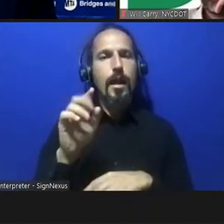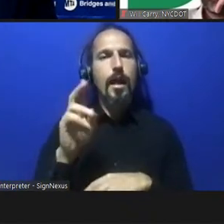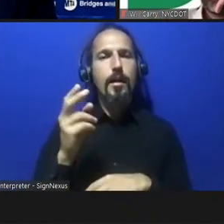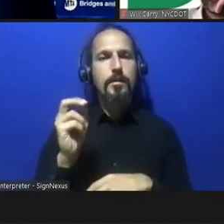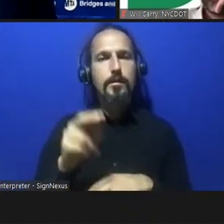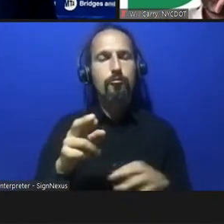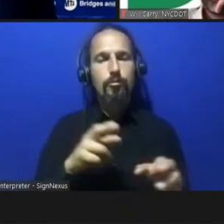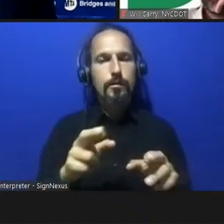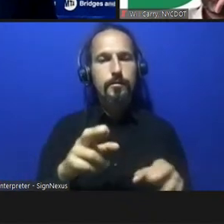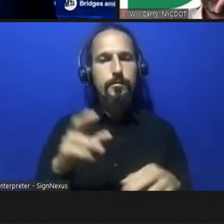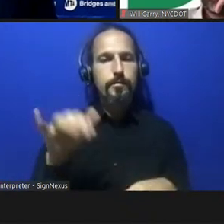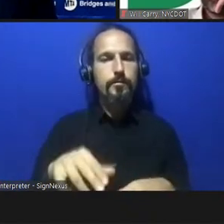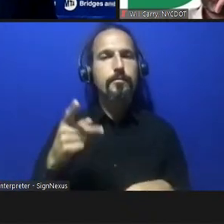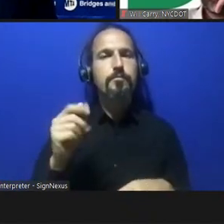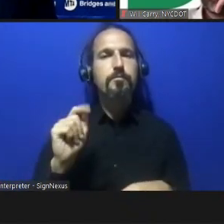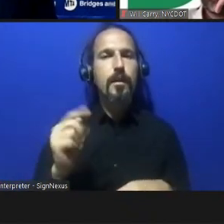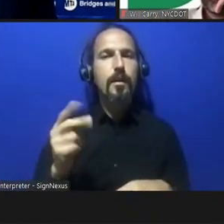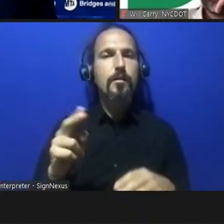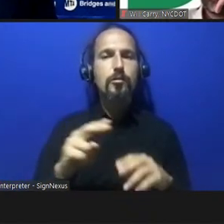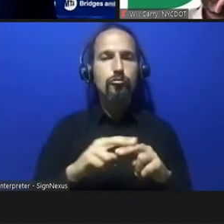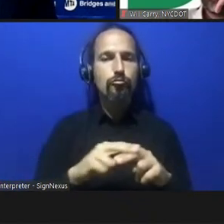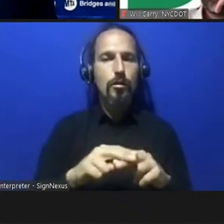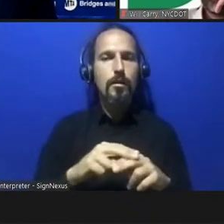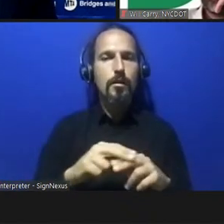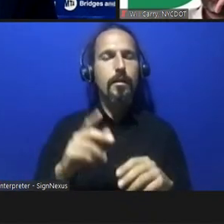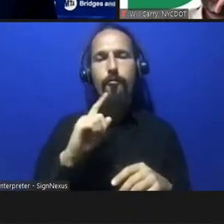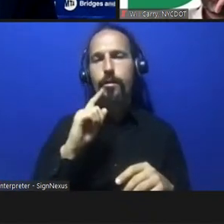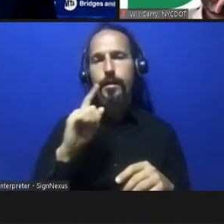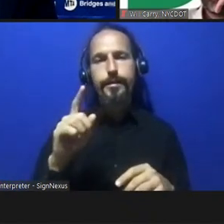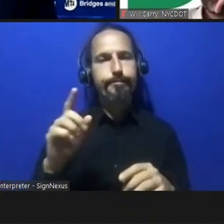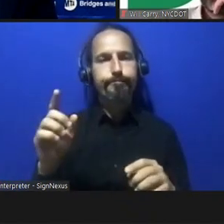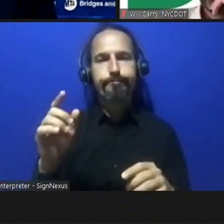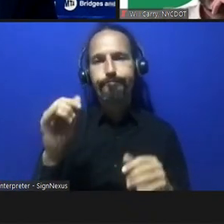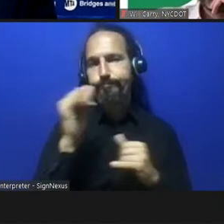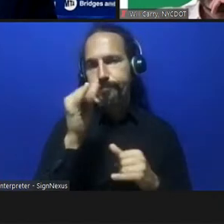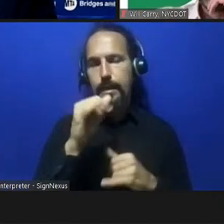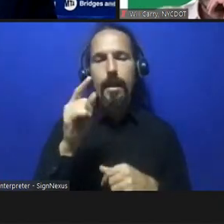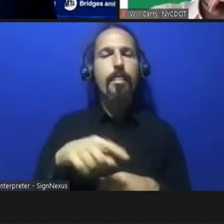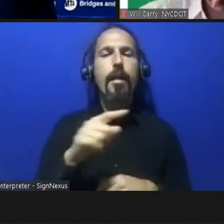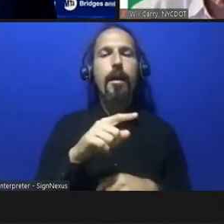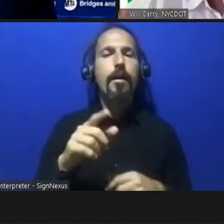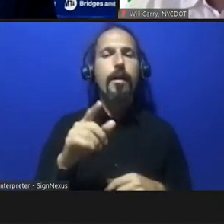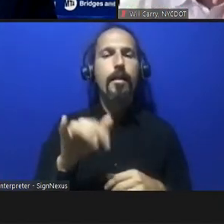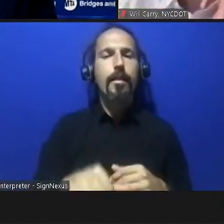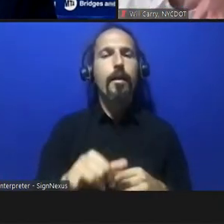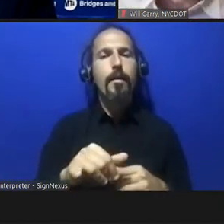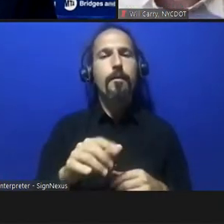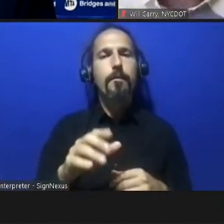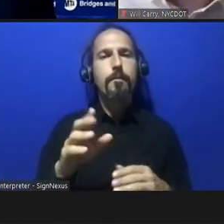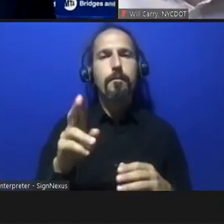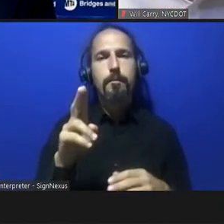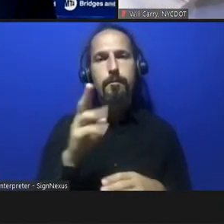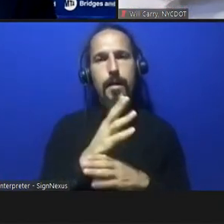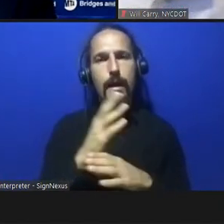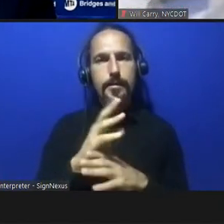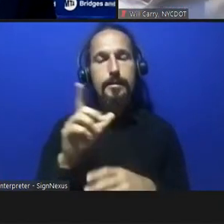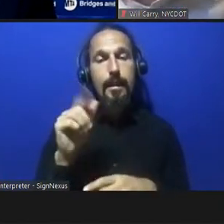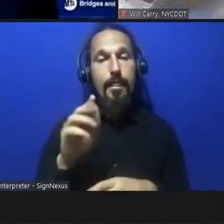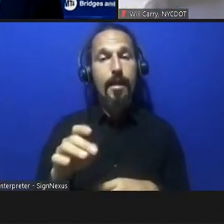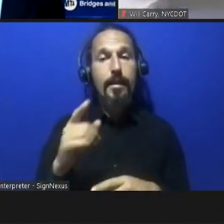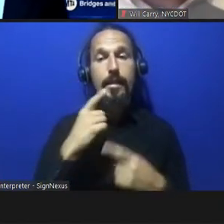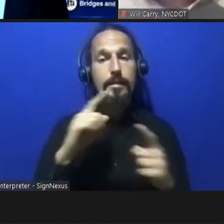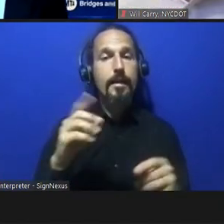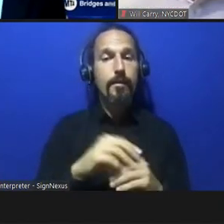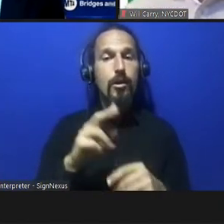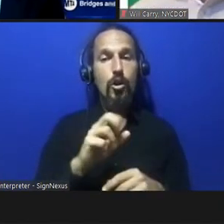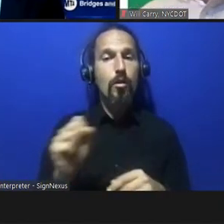train schedules on nights and weekends are a running local joke and while the lincoln tunnel's dedicated bus lane is the most successful in the entire united states